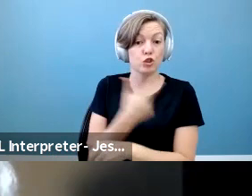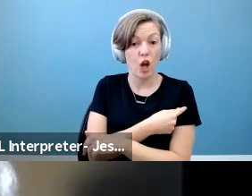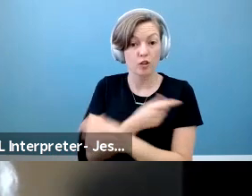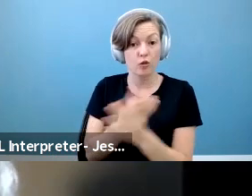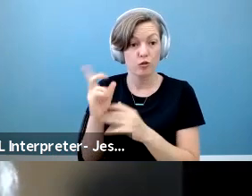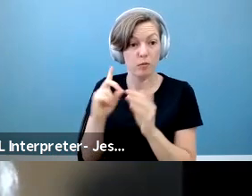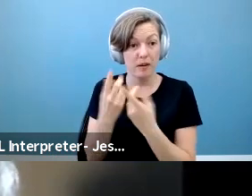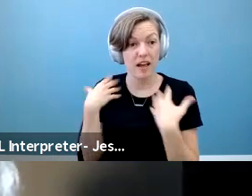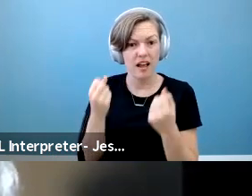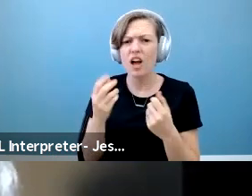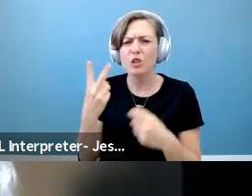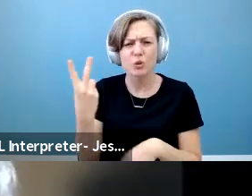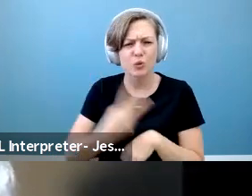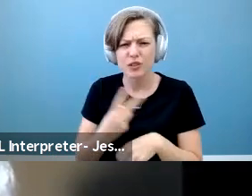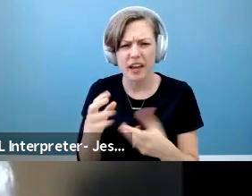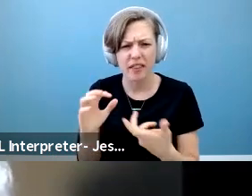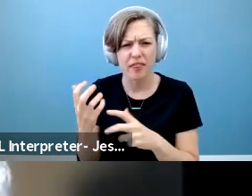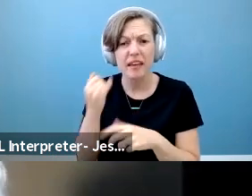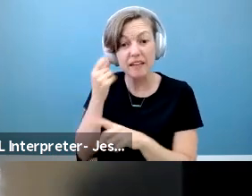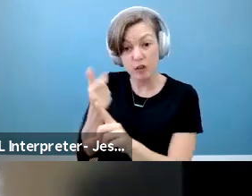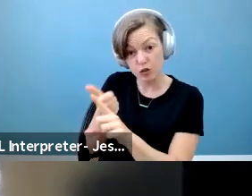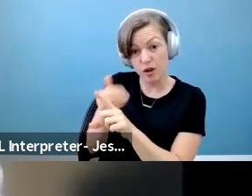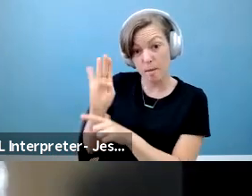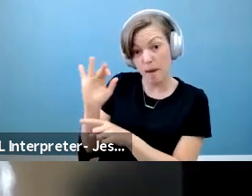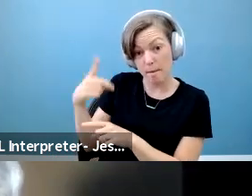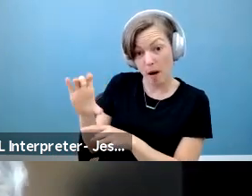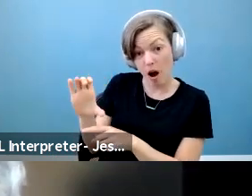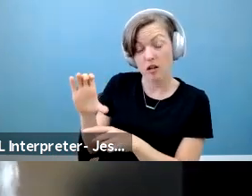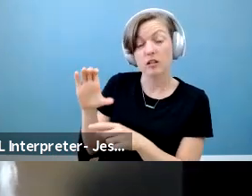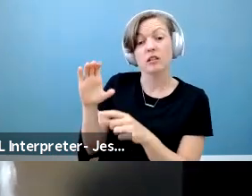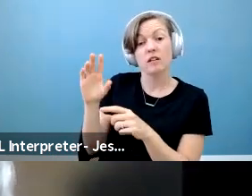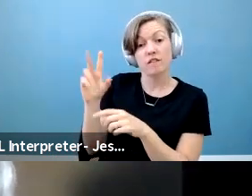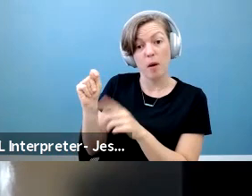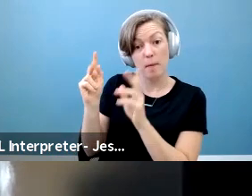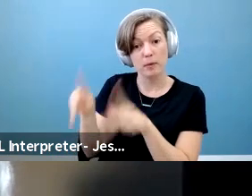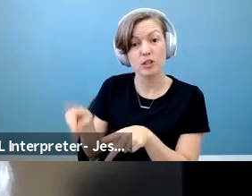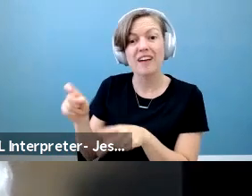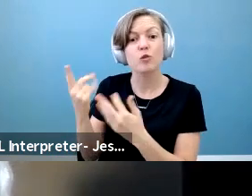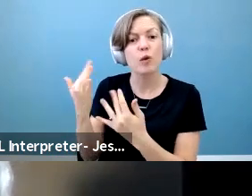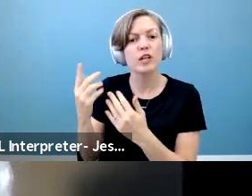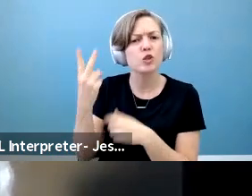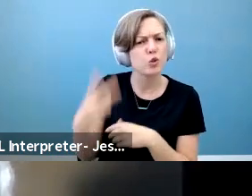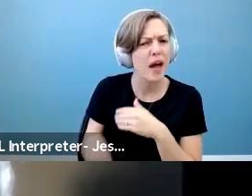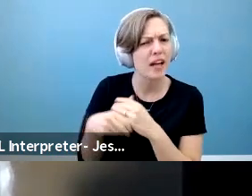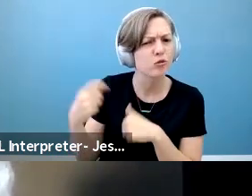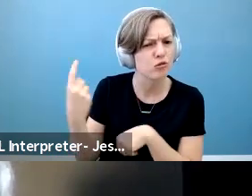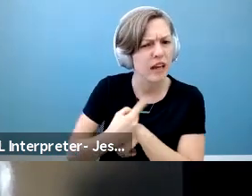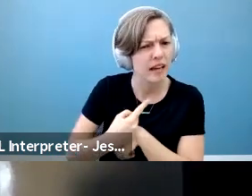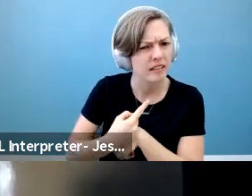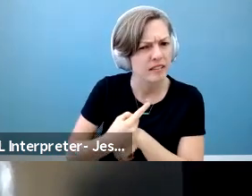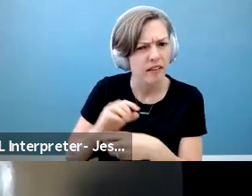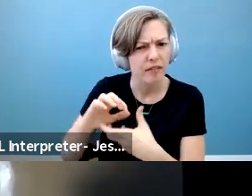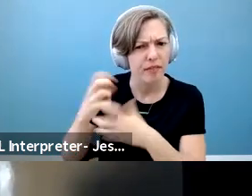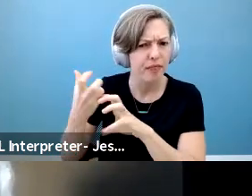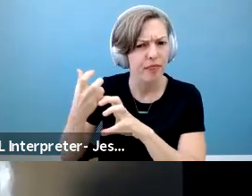a 2-day glitch that if you were a BIPOC Vermonter, you had to wait 2 extra days. I mean, I'm